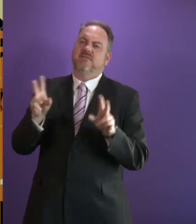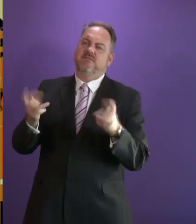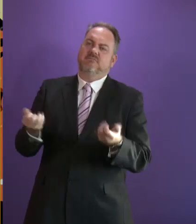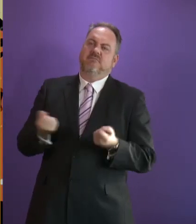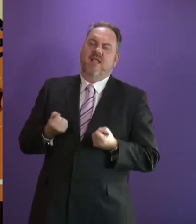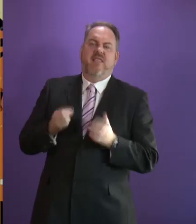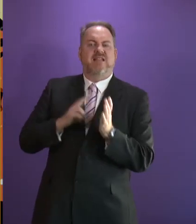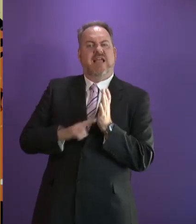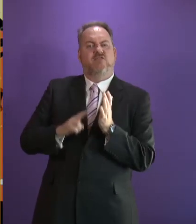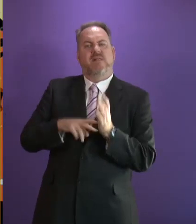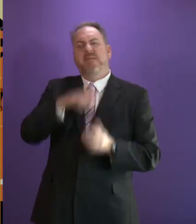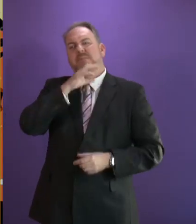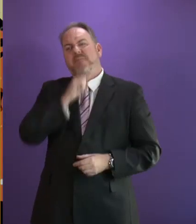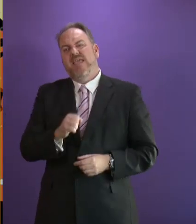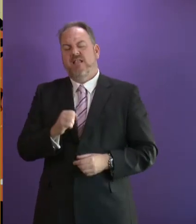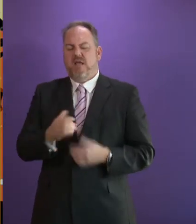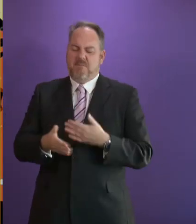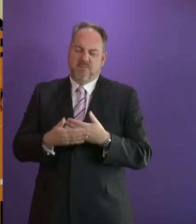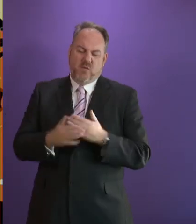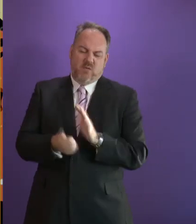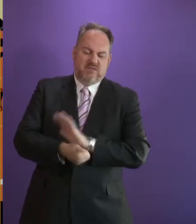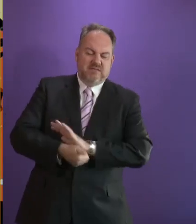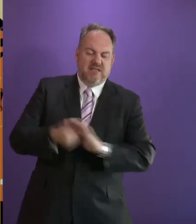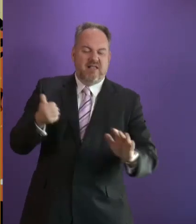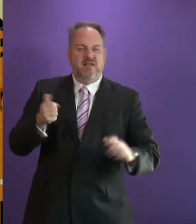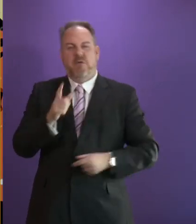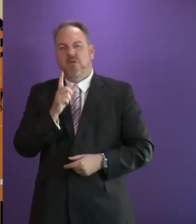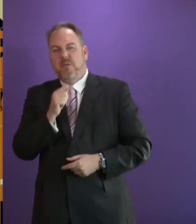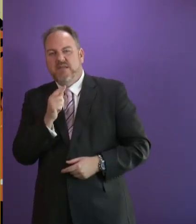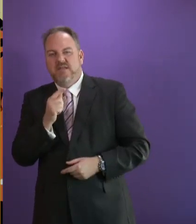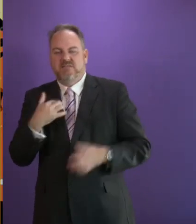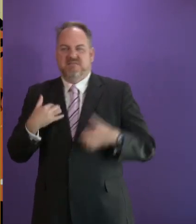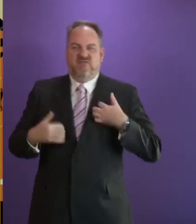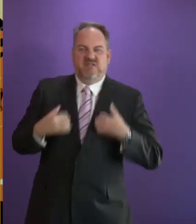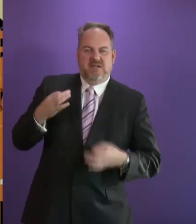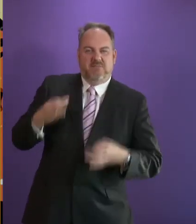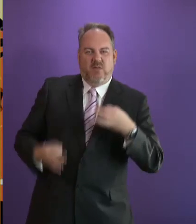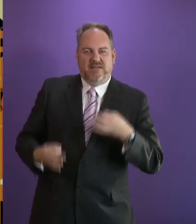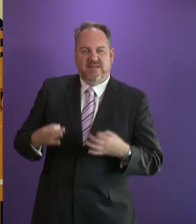men are just naturally more capable, more competent, more interested in politics.